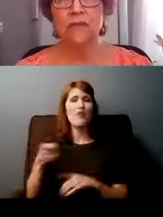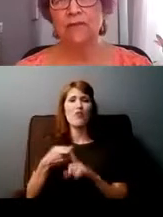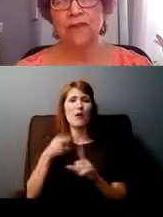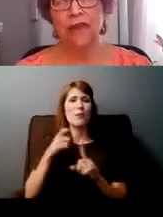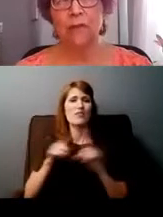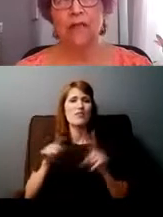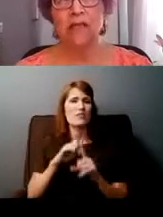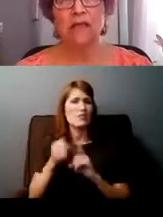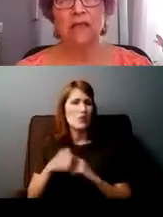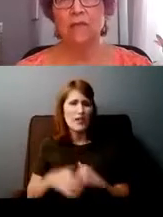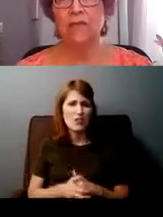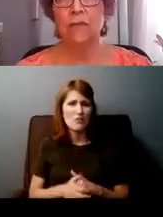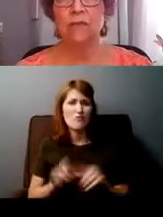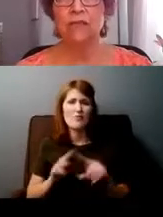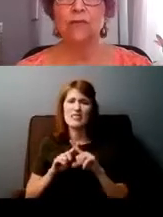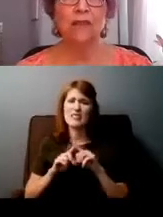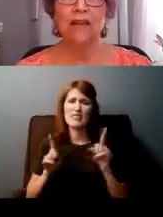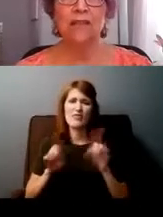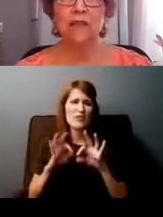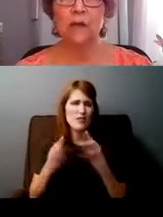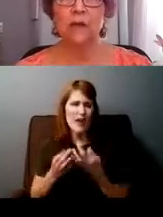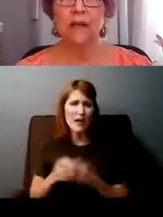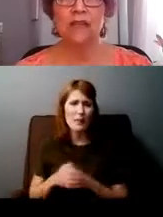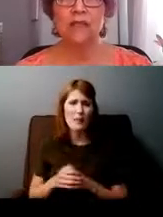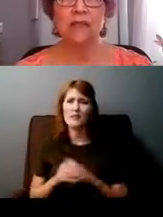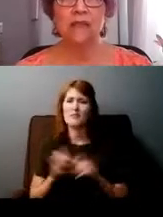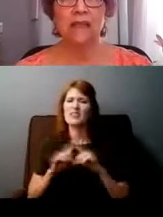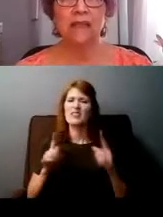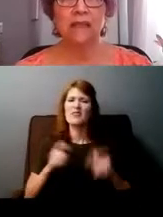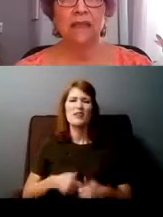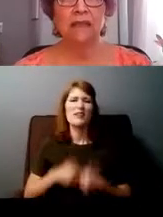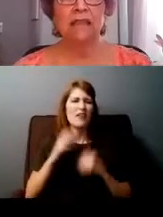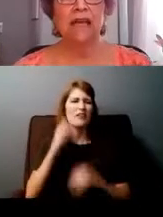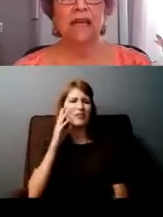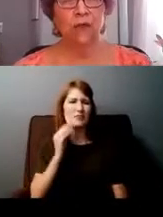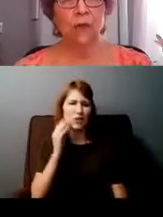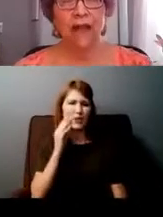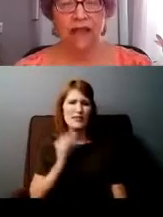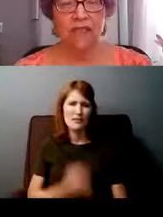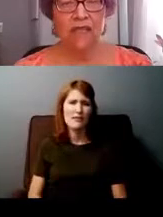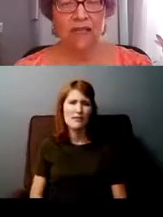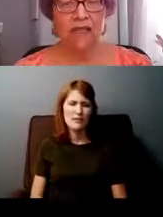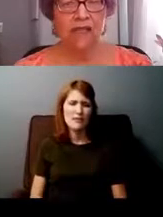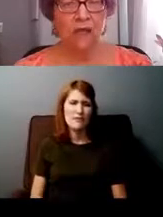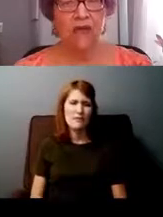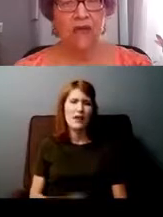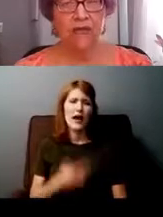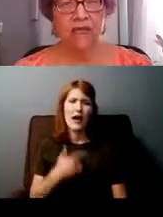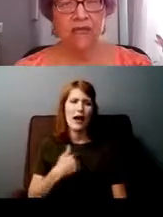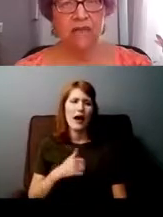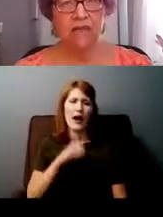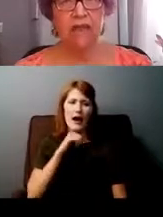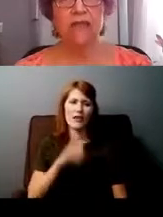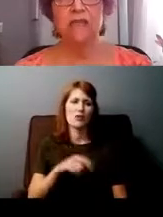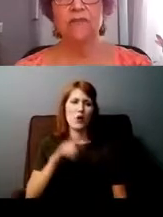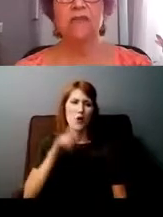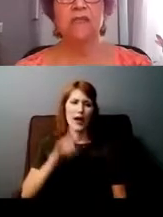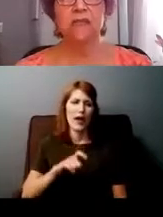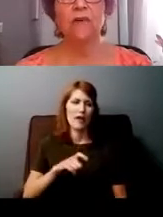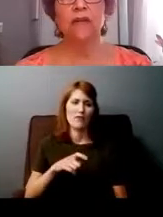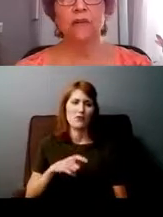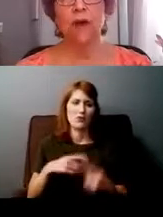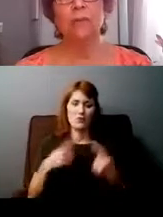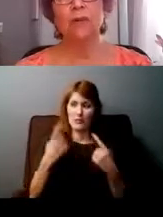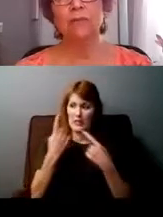from different families. They come from different life experiences. I don't have to take this so seriously. Yes, if